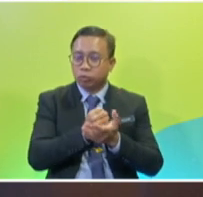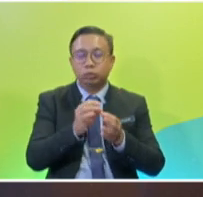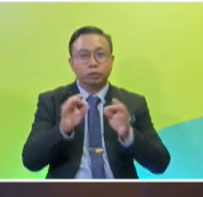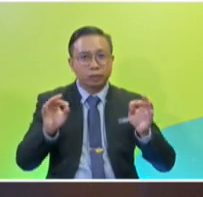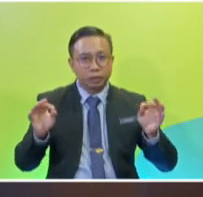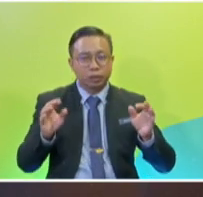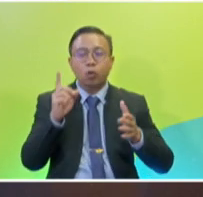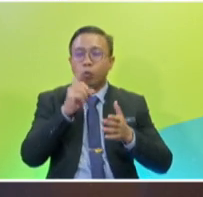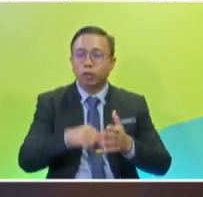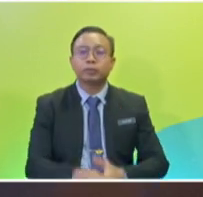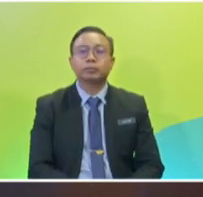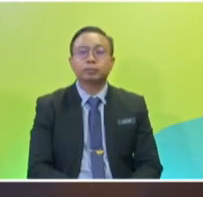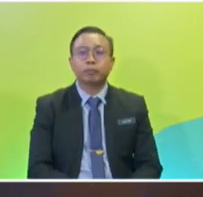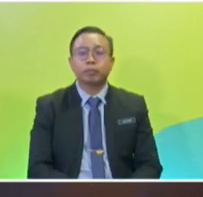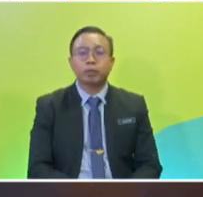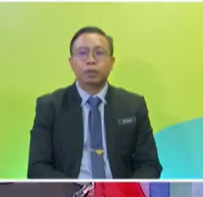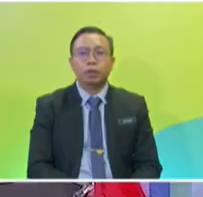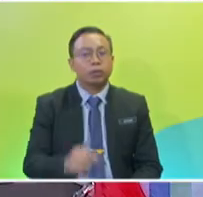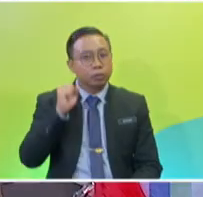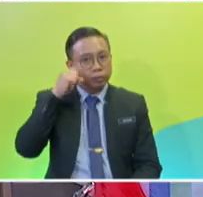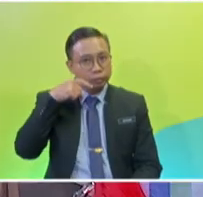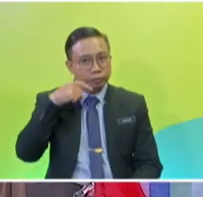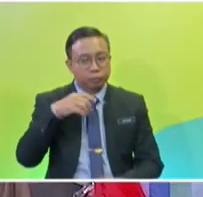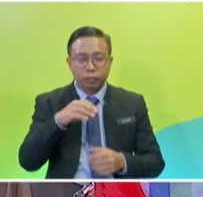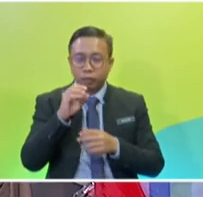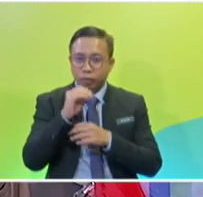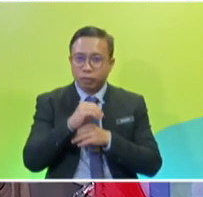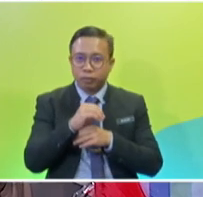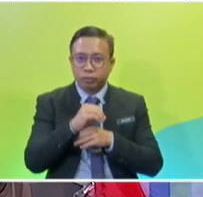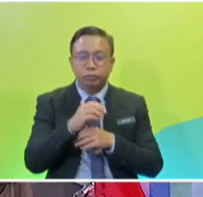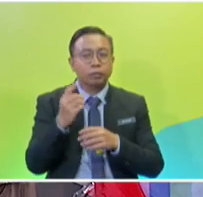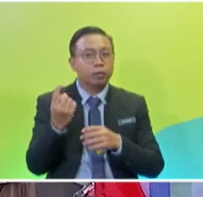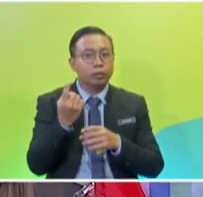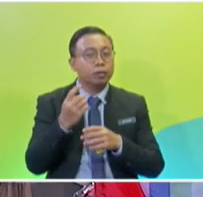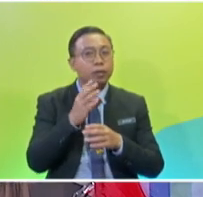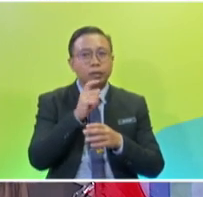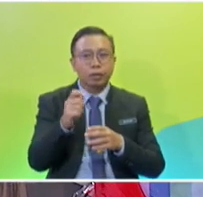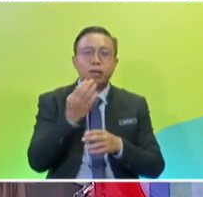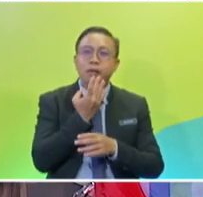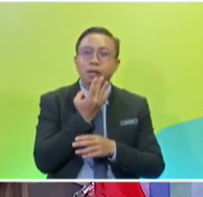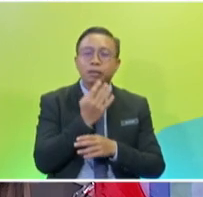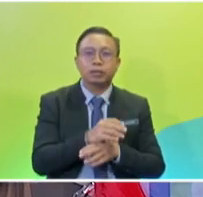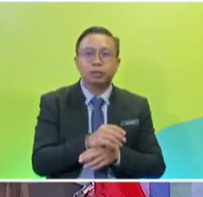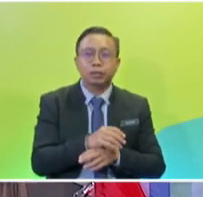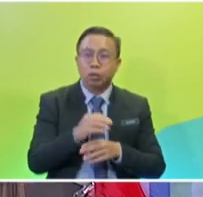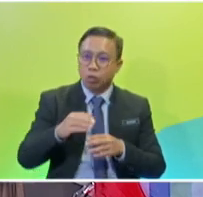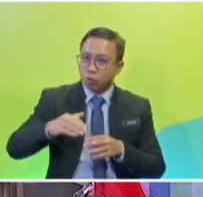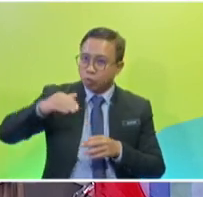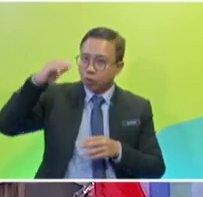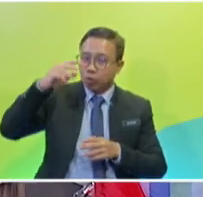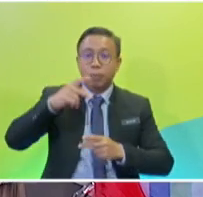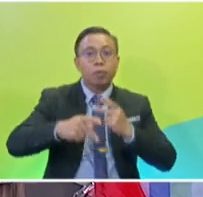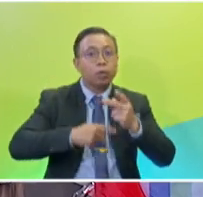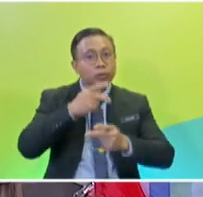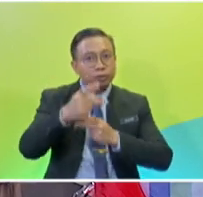And what is that, Madam? Well, Shafika, the spices would definitely be the colours, the growing process, that is